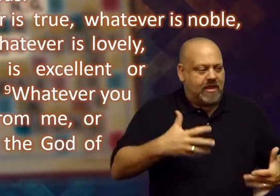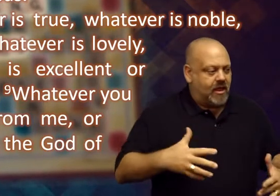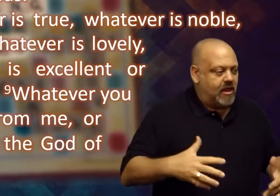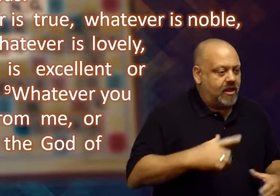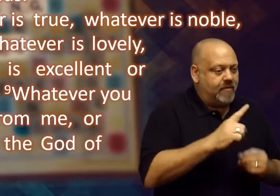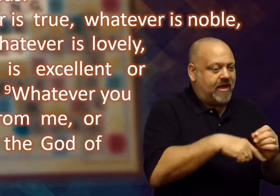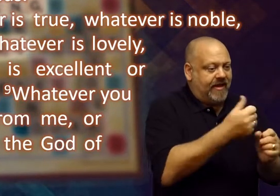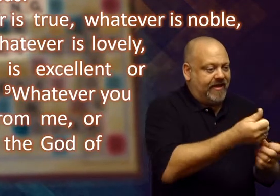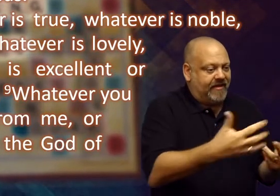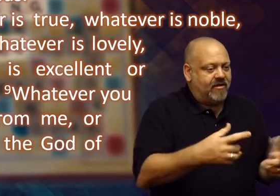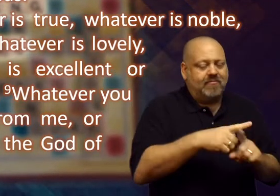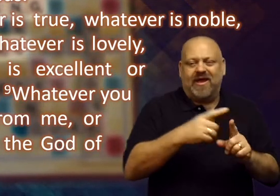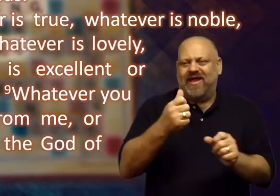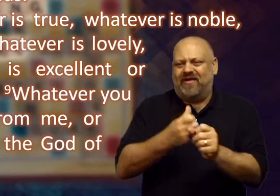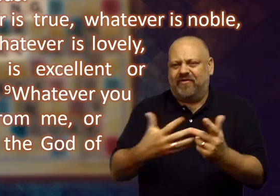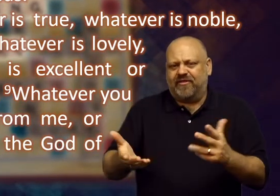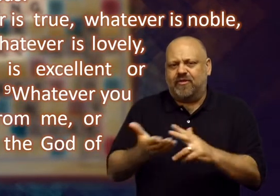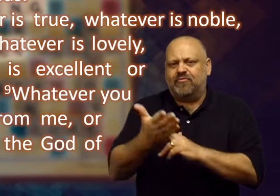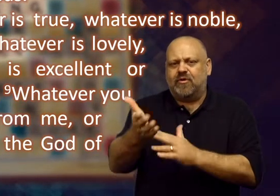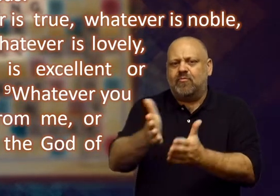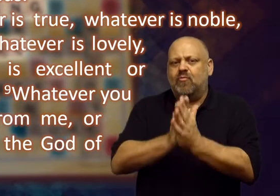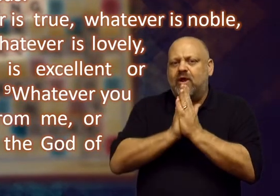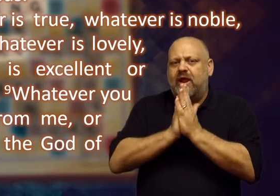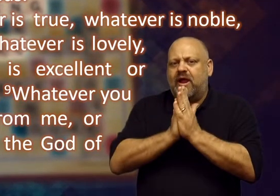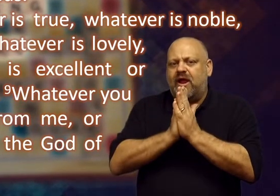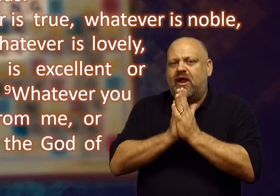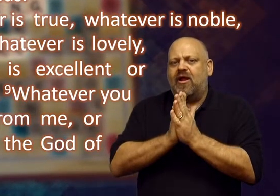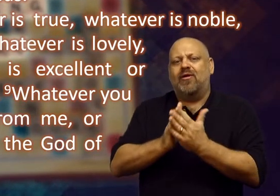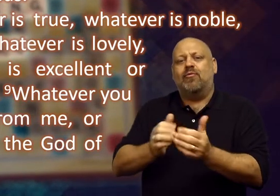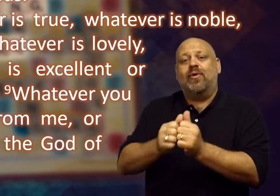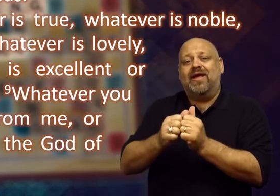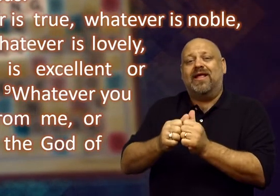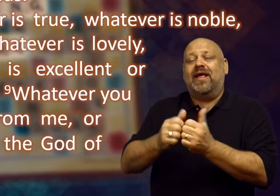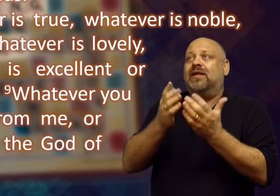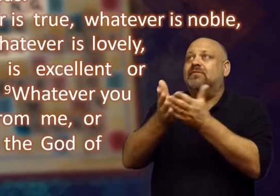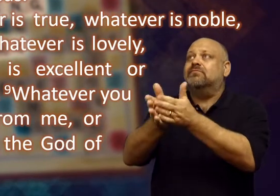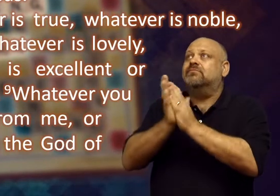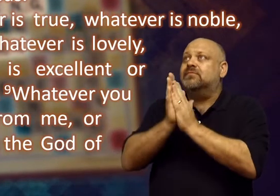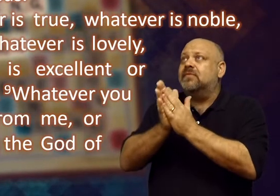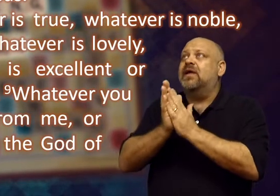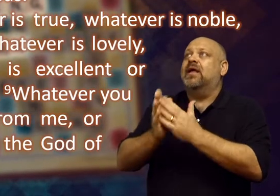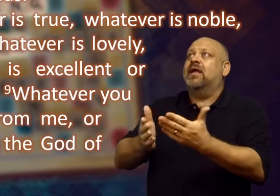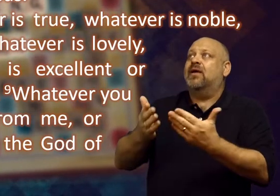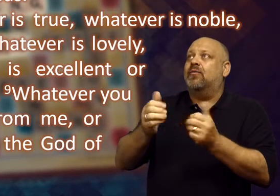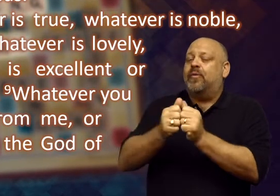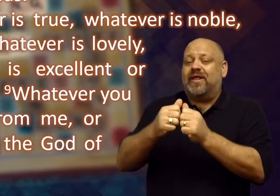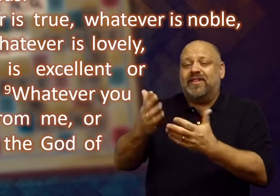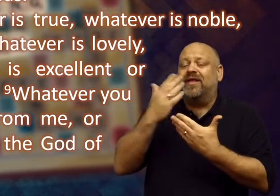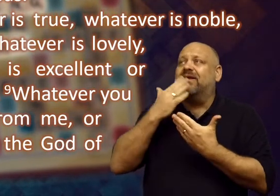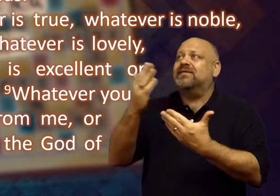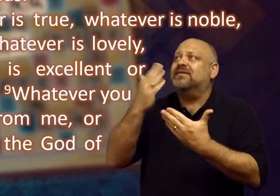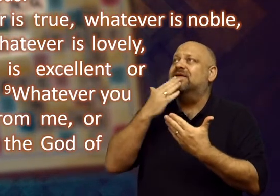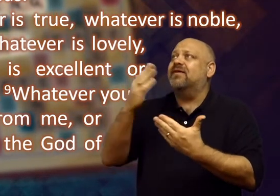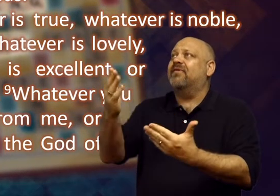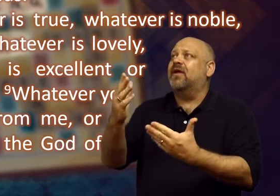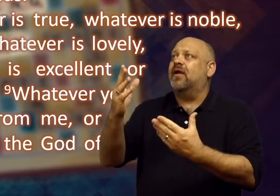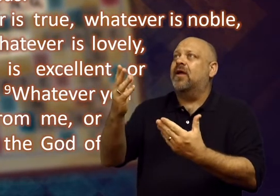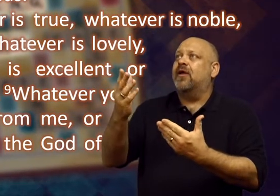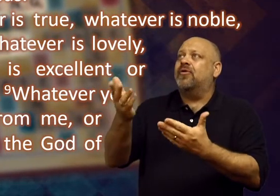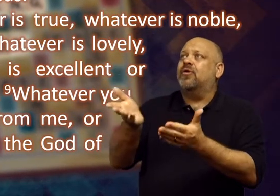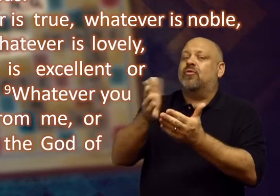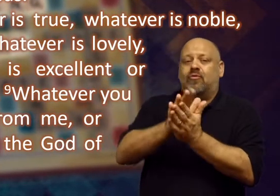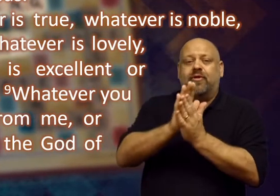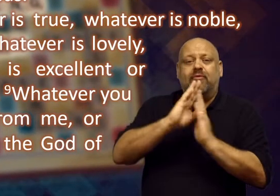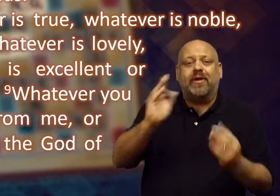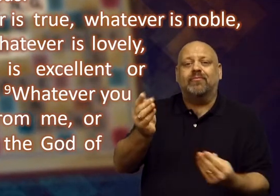about anything, but in everything, by prayer and petition with thanksgiving, present your request to God. And